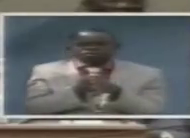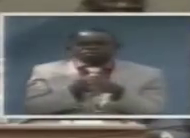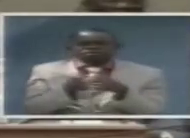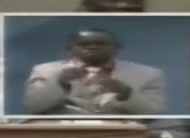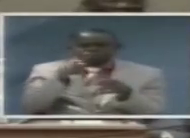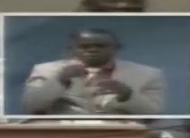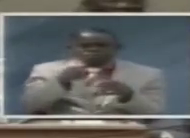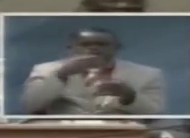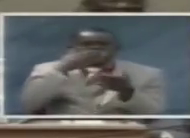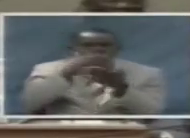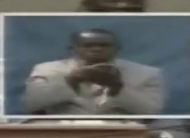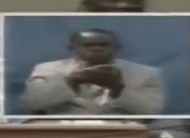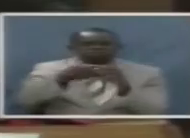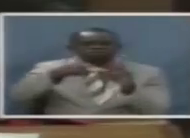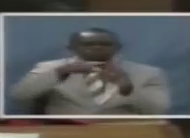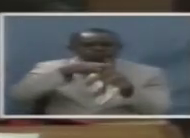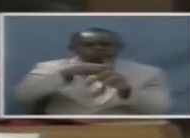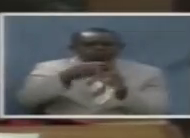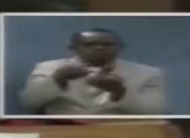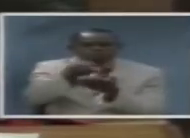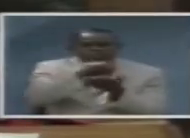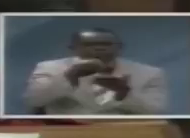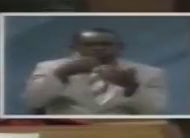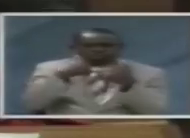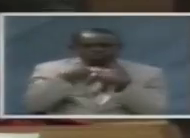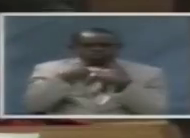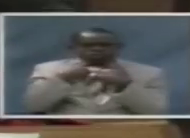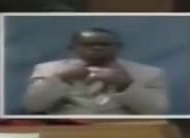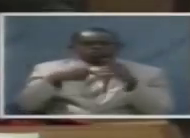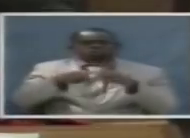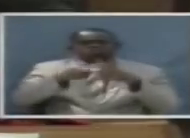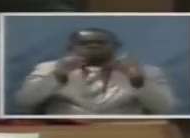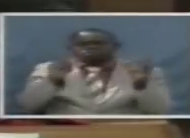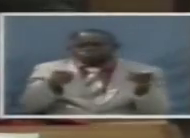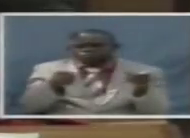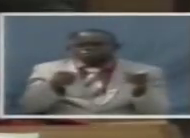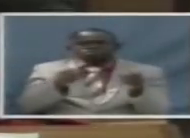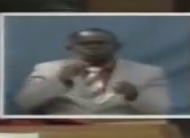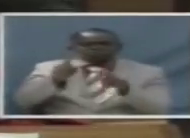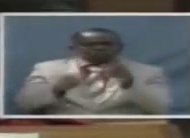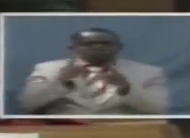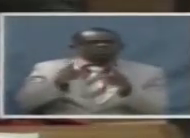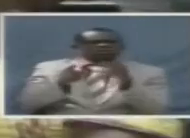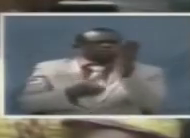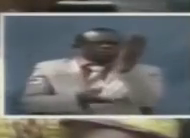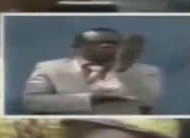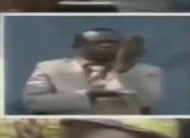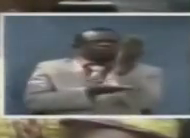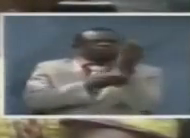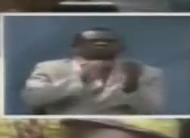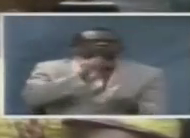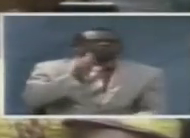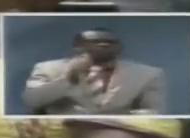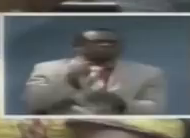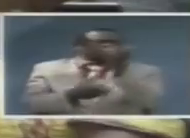the short term have not yet favorably impacted on the welfare of our people. In the longer